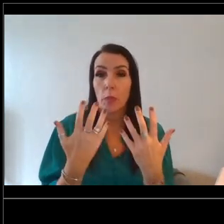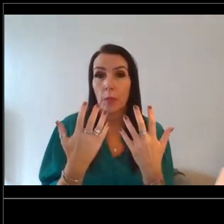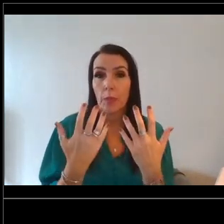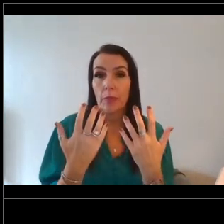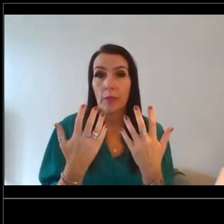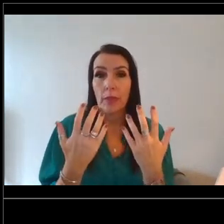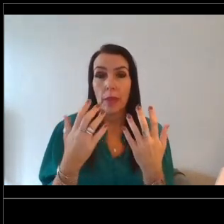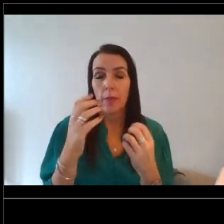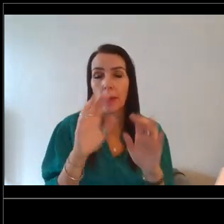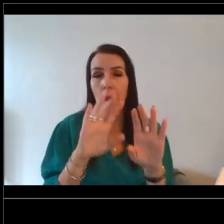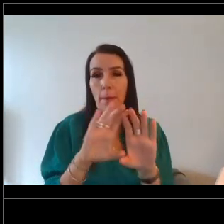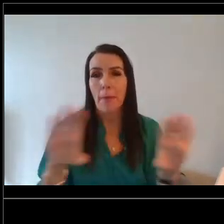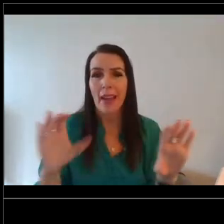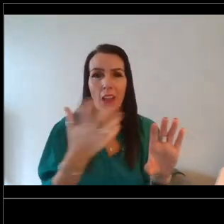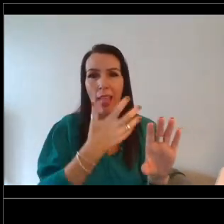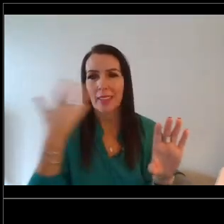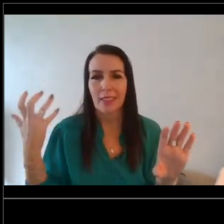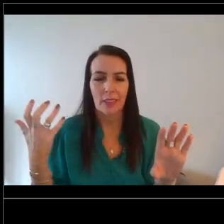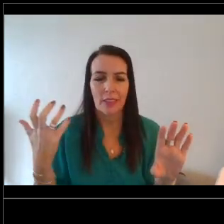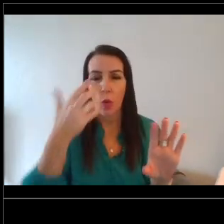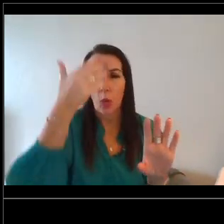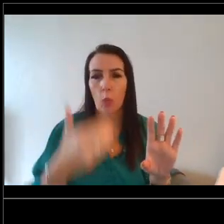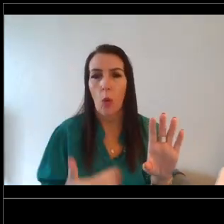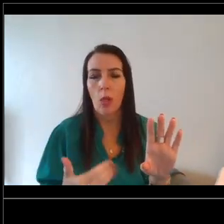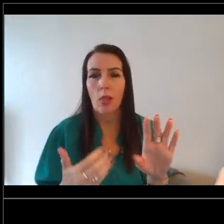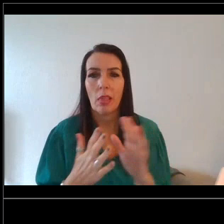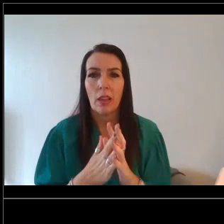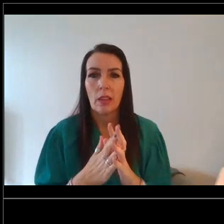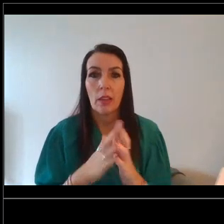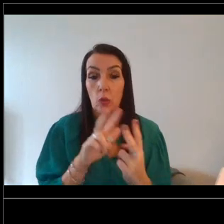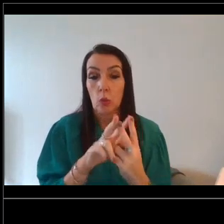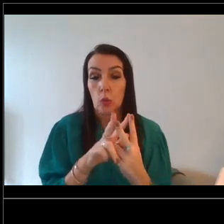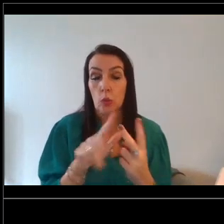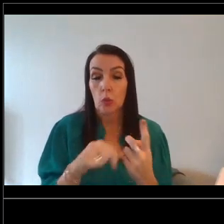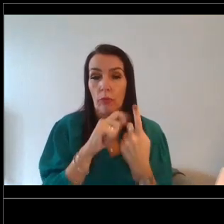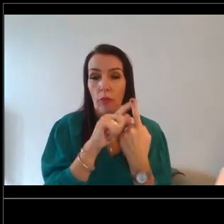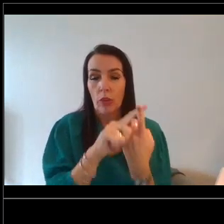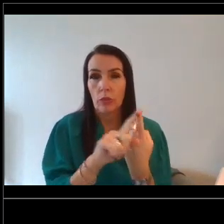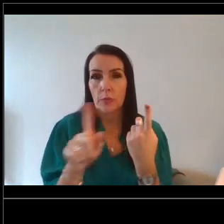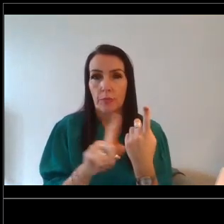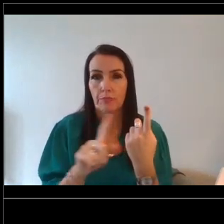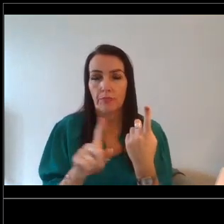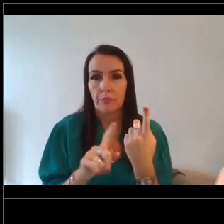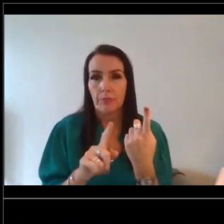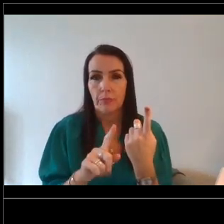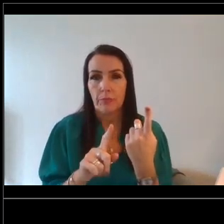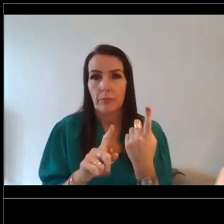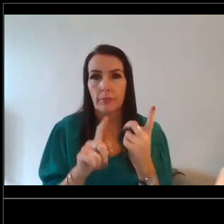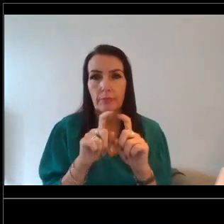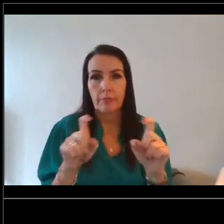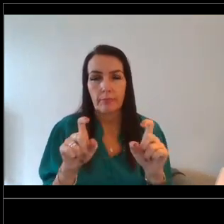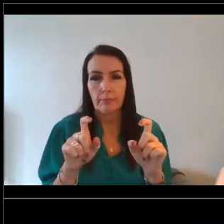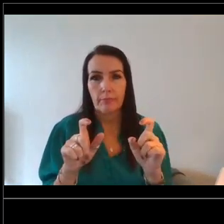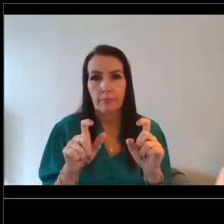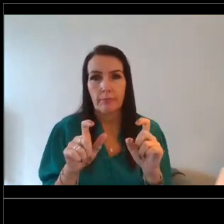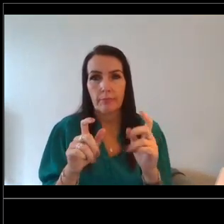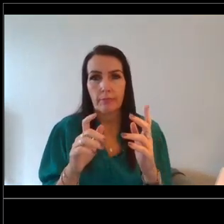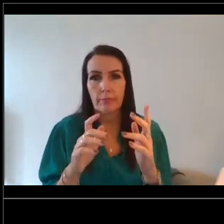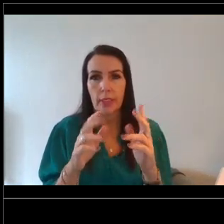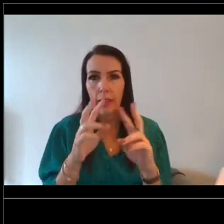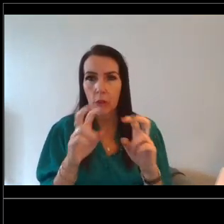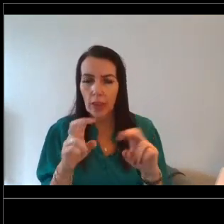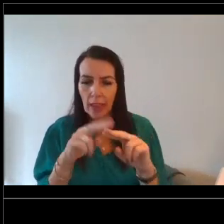panel heaters on the walls. So two things. First of all, it always remains right that you start looking at the